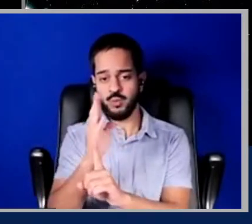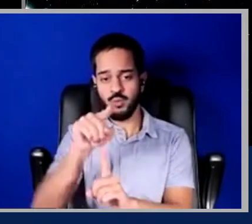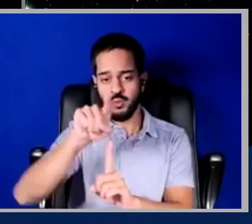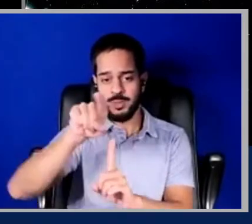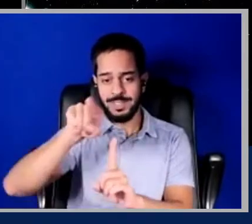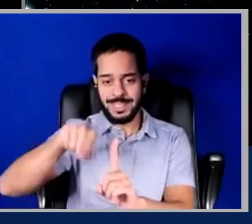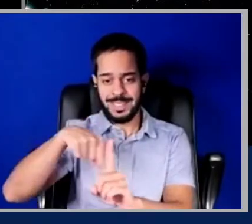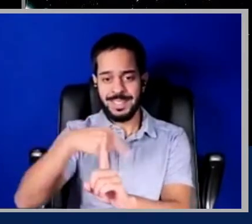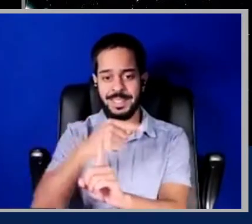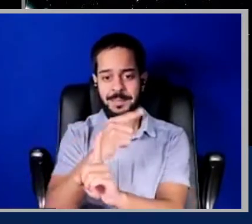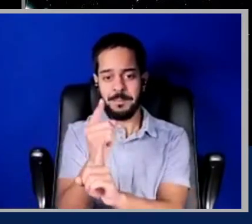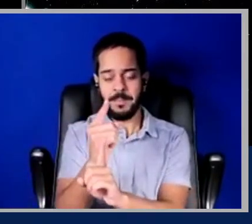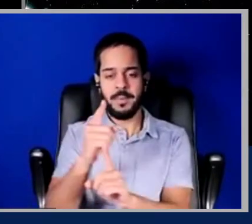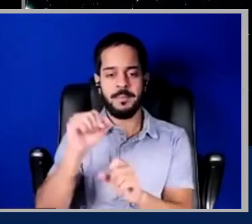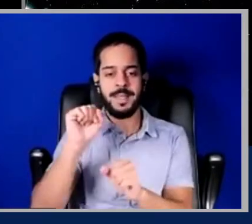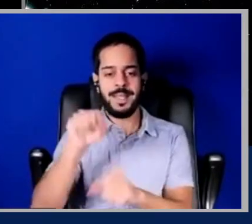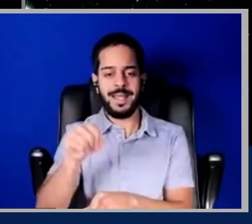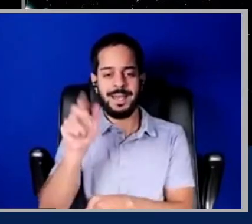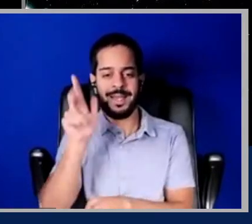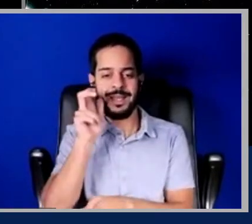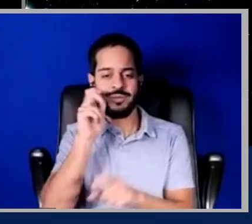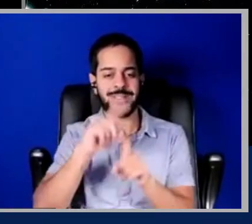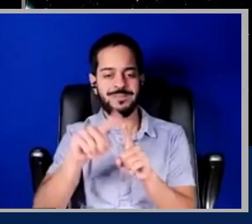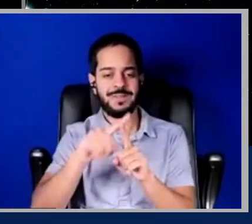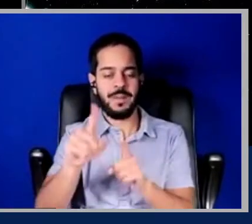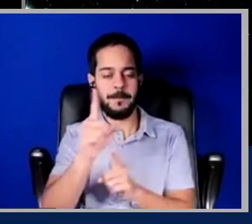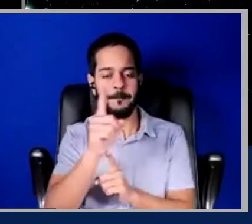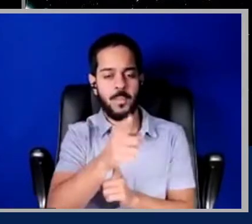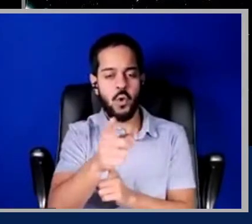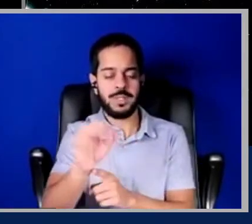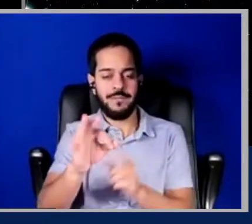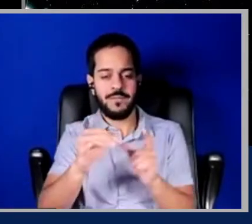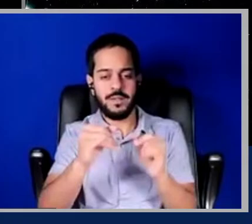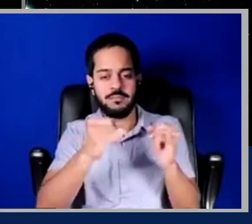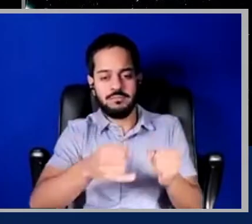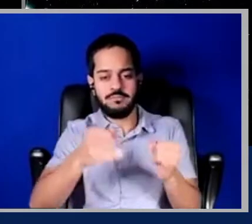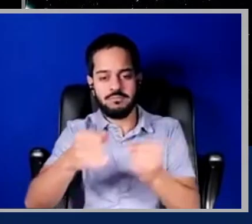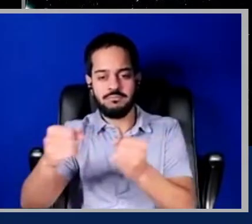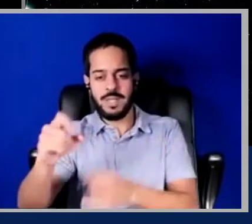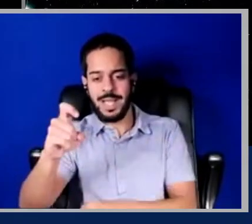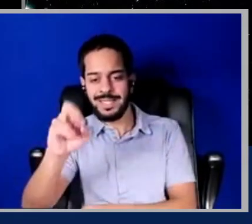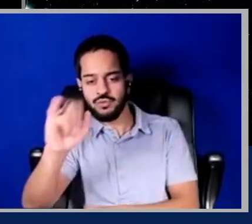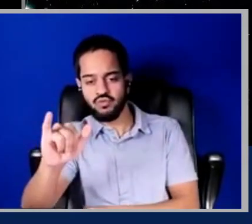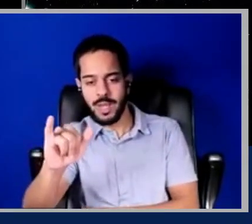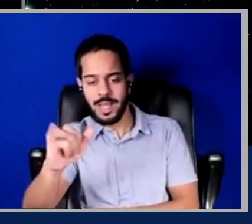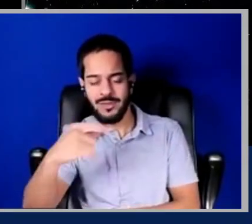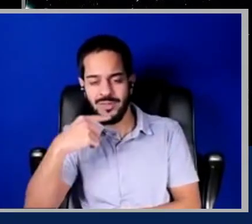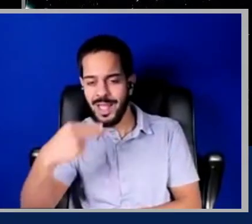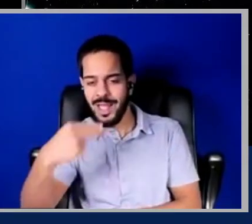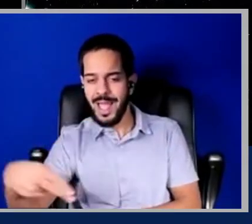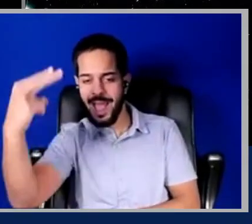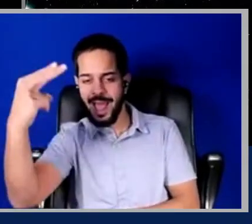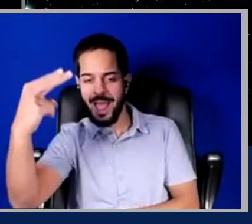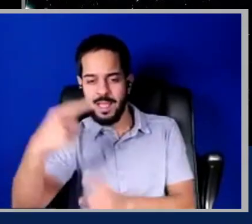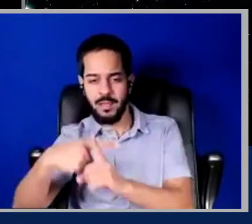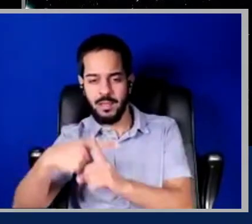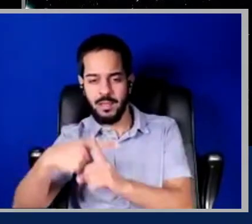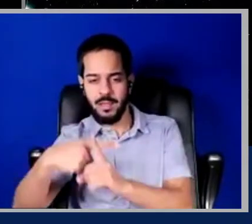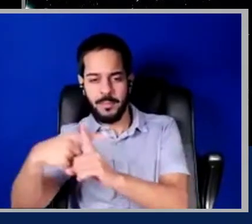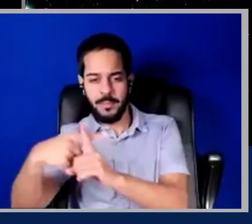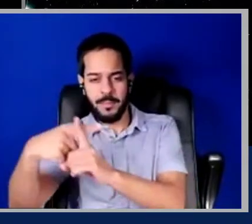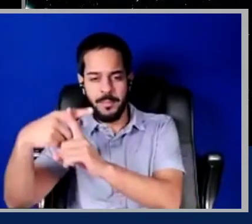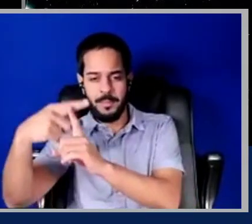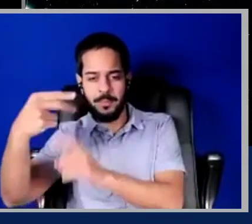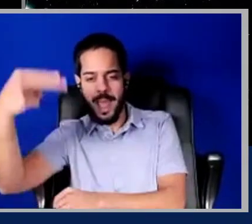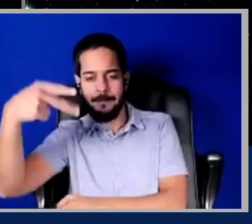where you can hear a little solo of the X-ray that's super high, super duper high soprano. And those